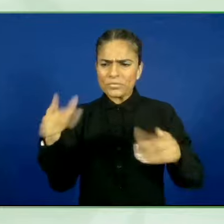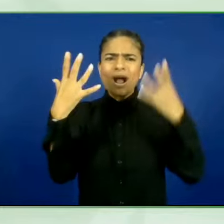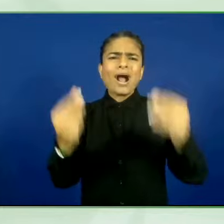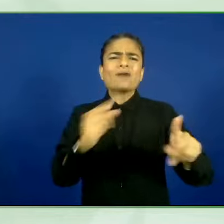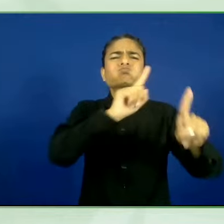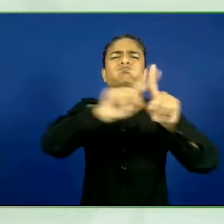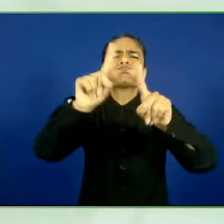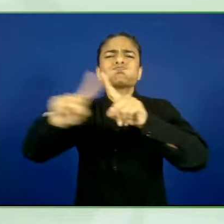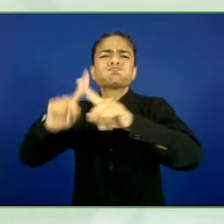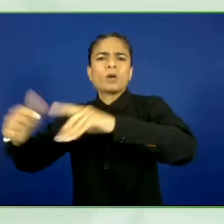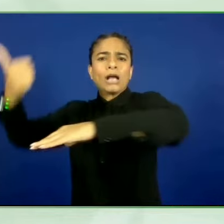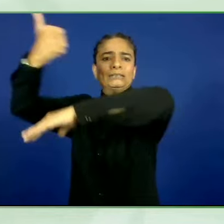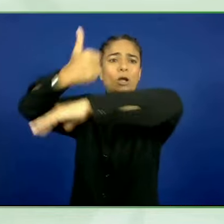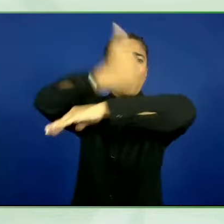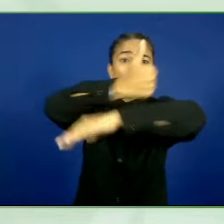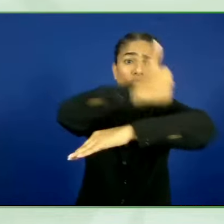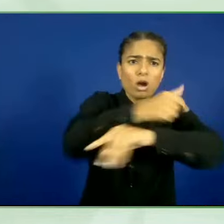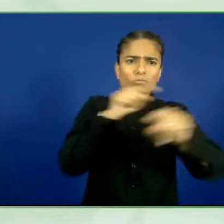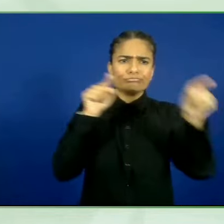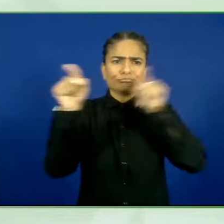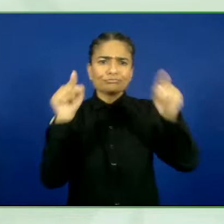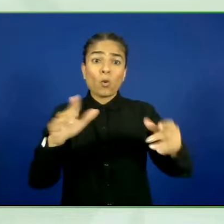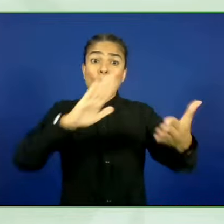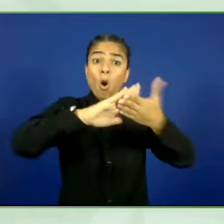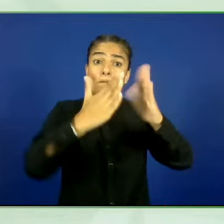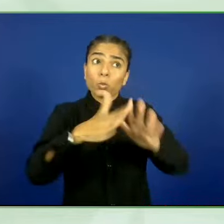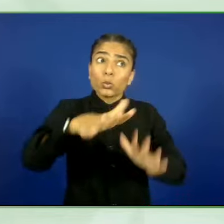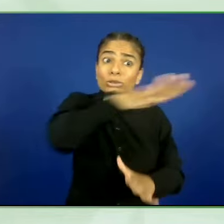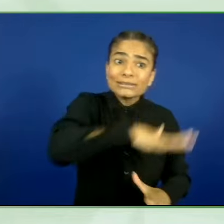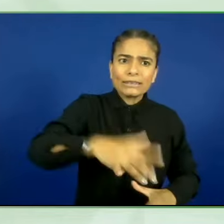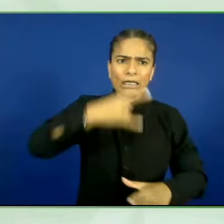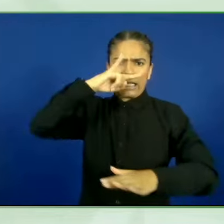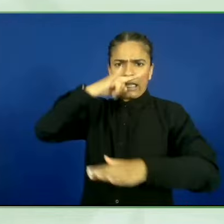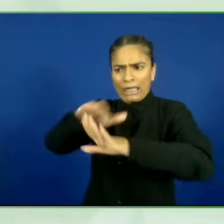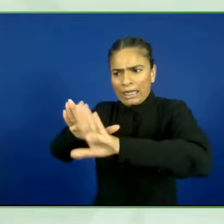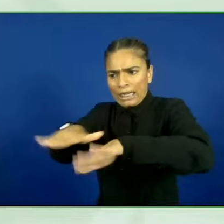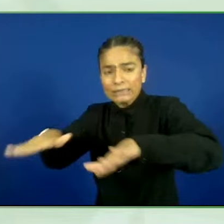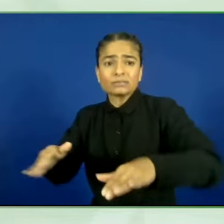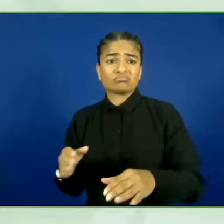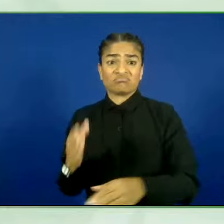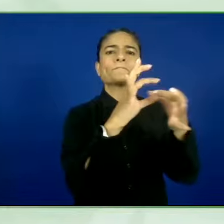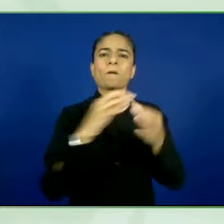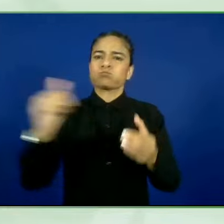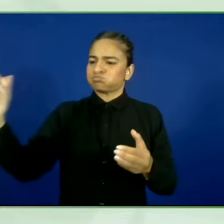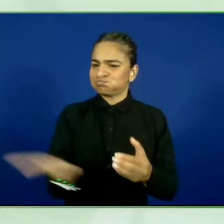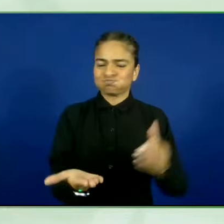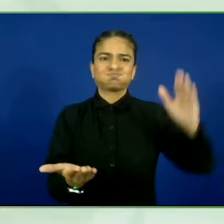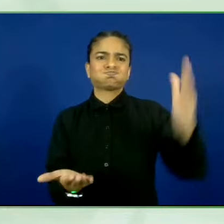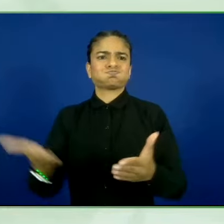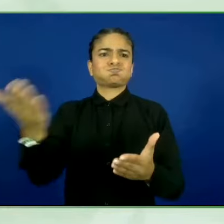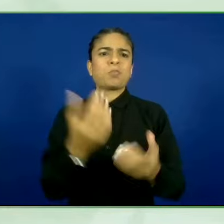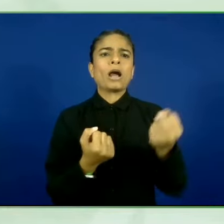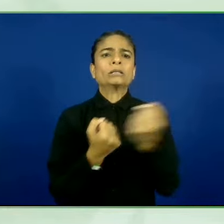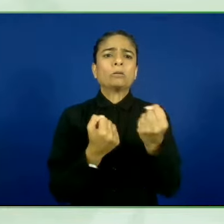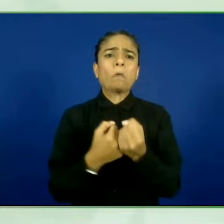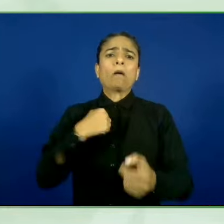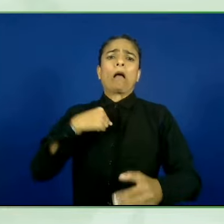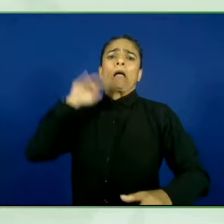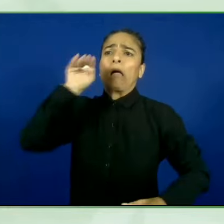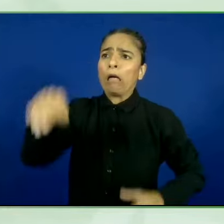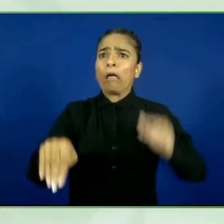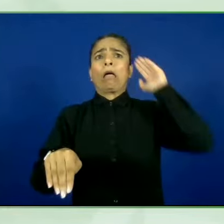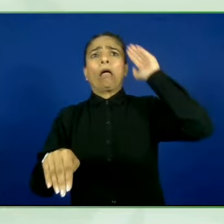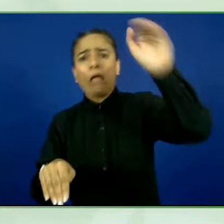now it brings us a platform where different stakeholders can engage in and to ensure that a child is provided with